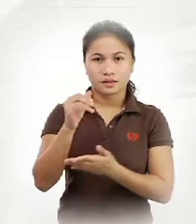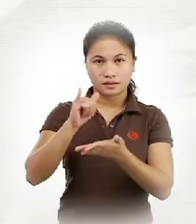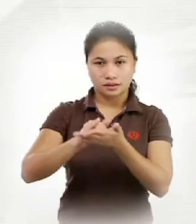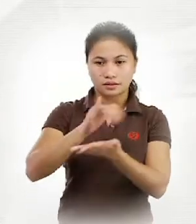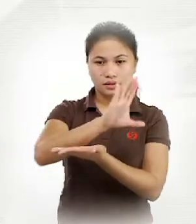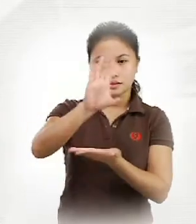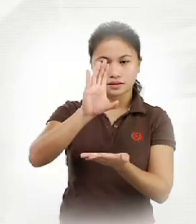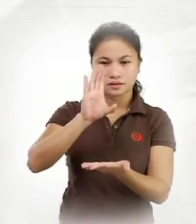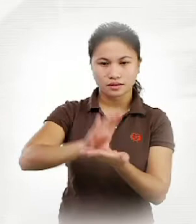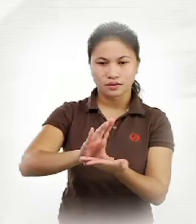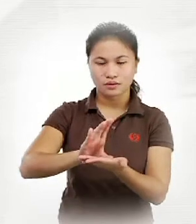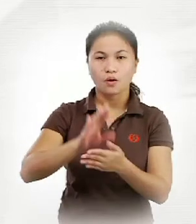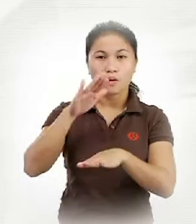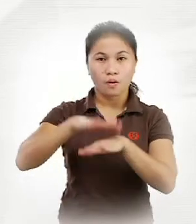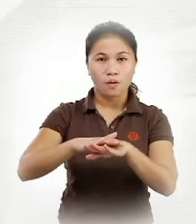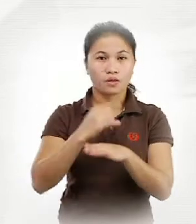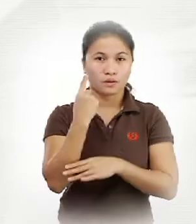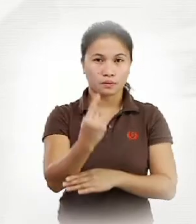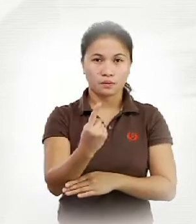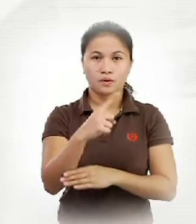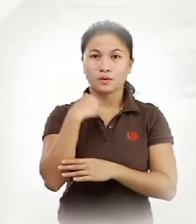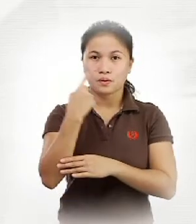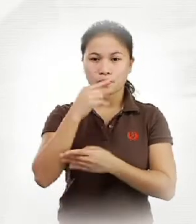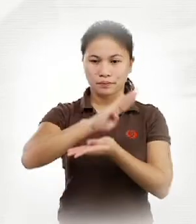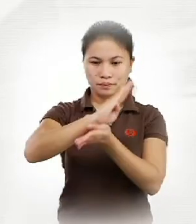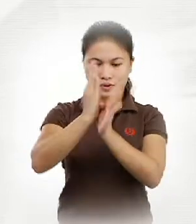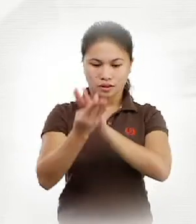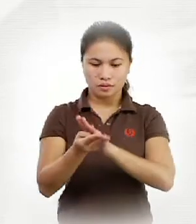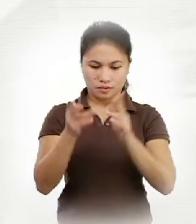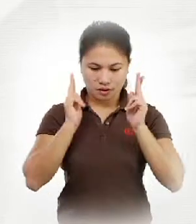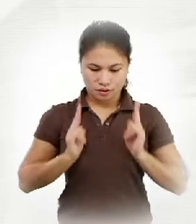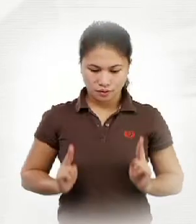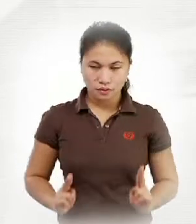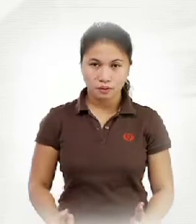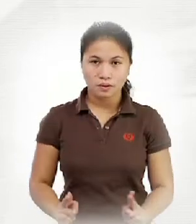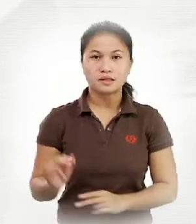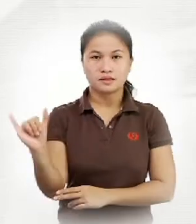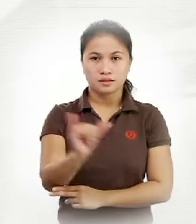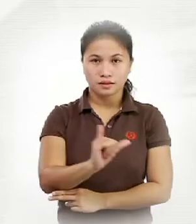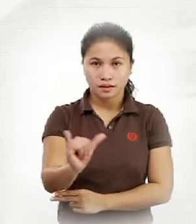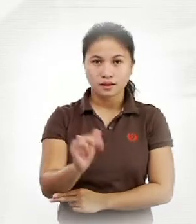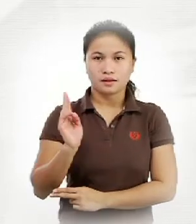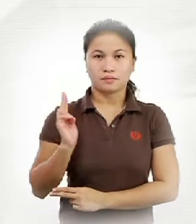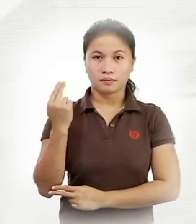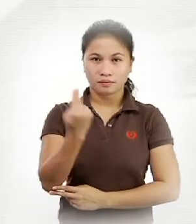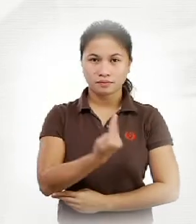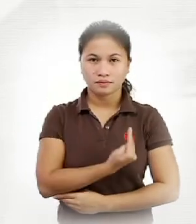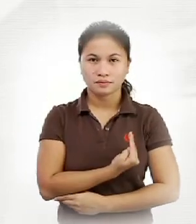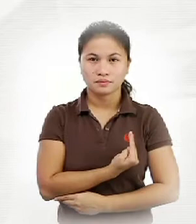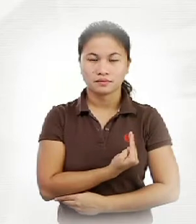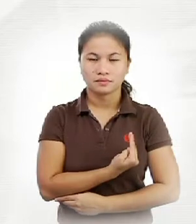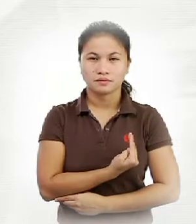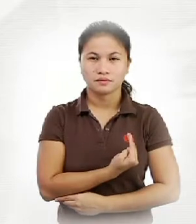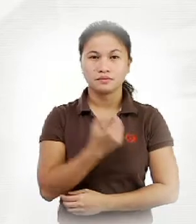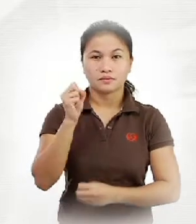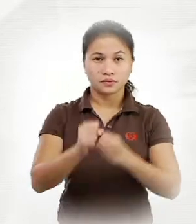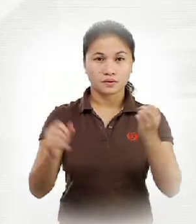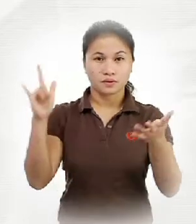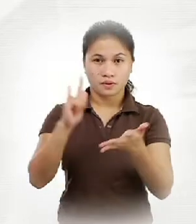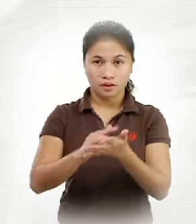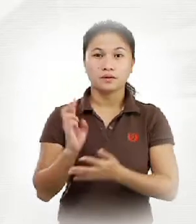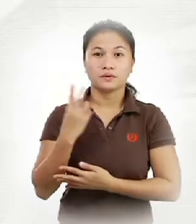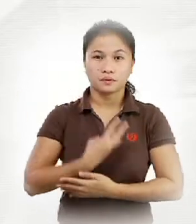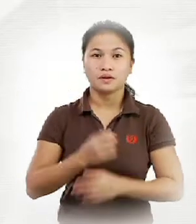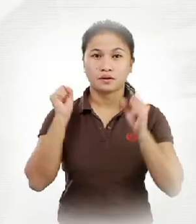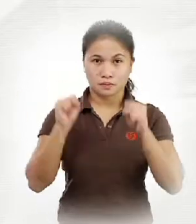centered on the one who became a human being like us, so that we